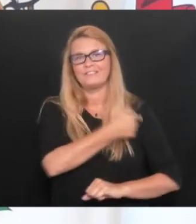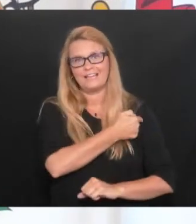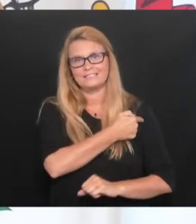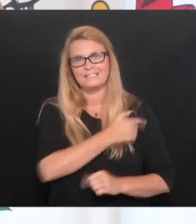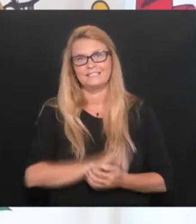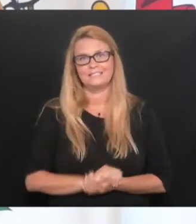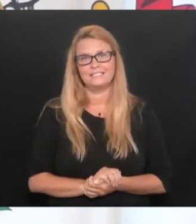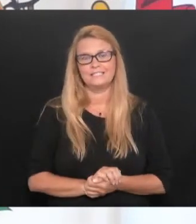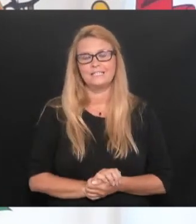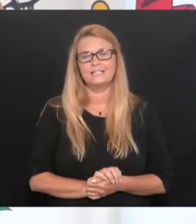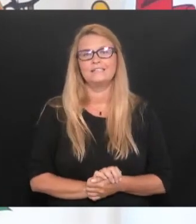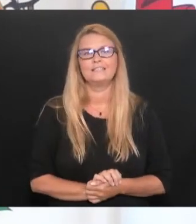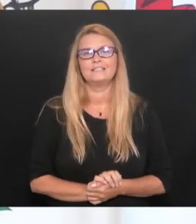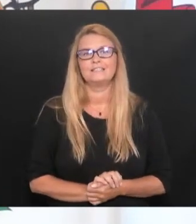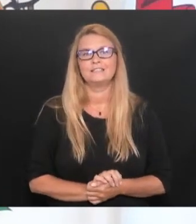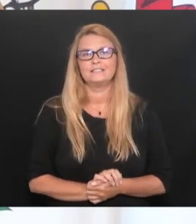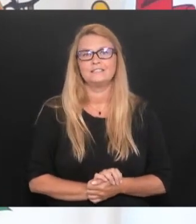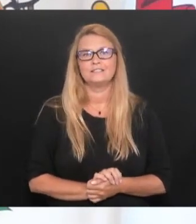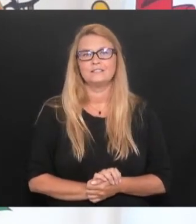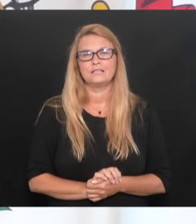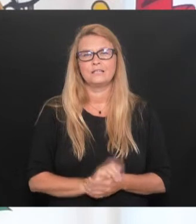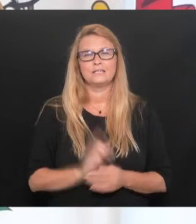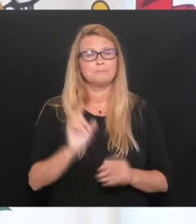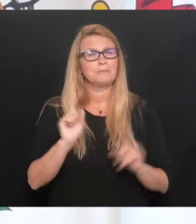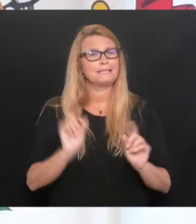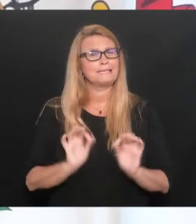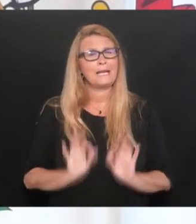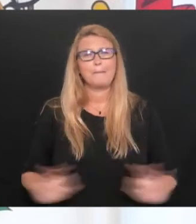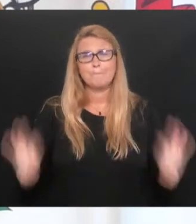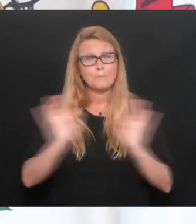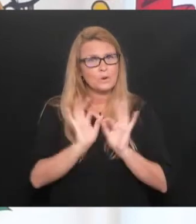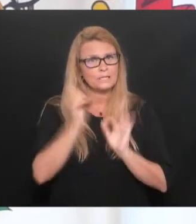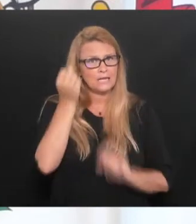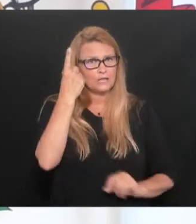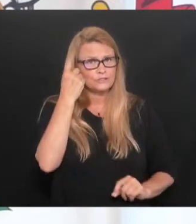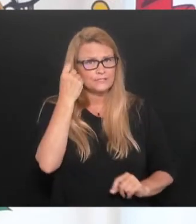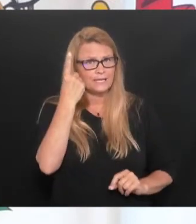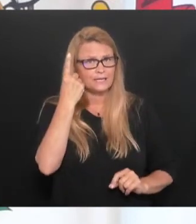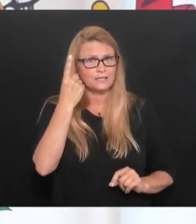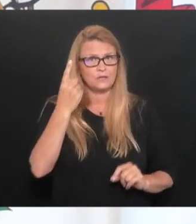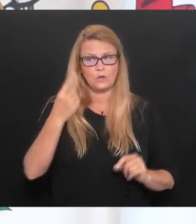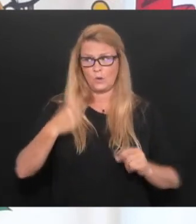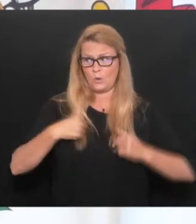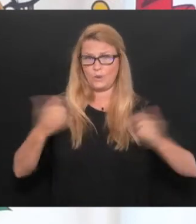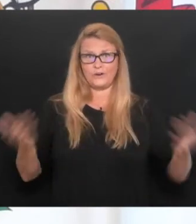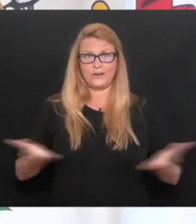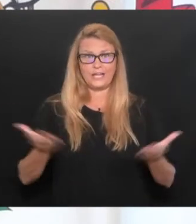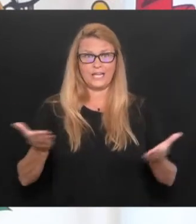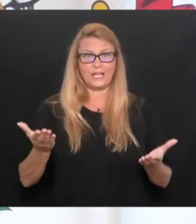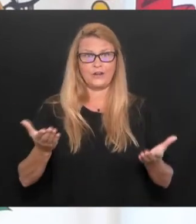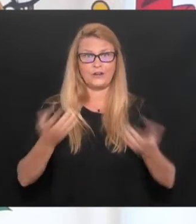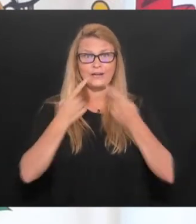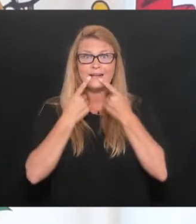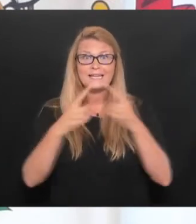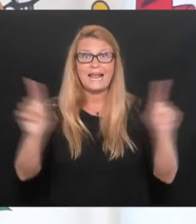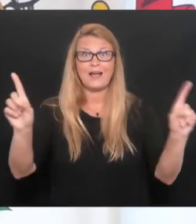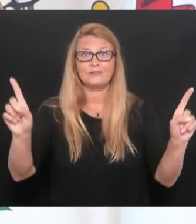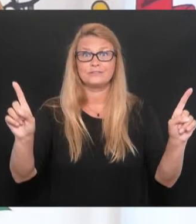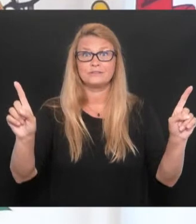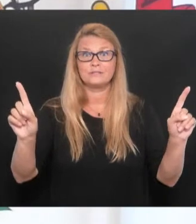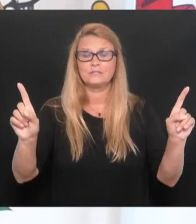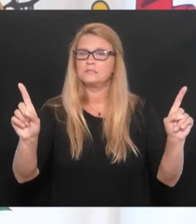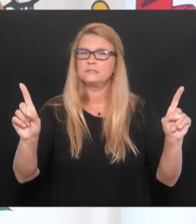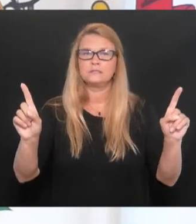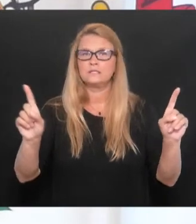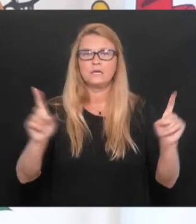bit more, but the main thing is just this. When we come to you and we tell you something, we're not